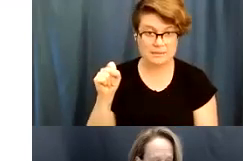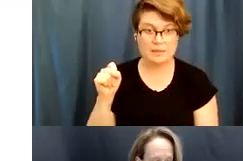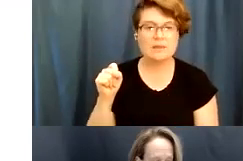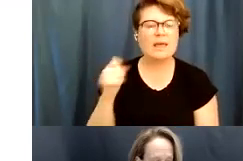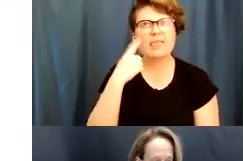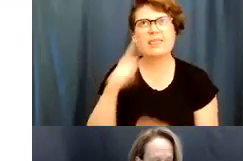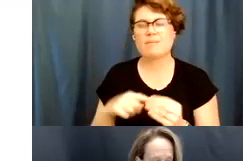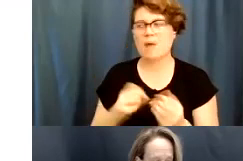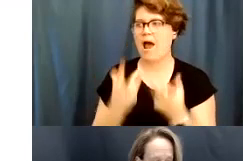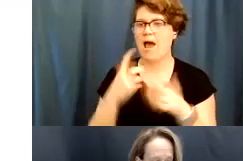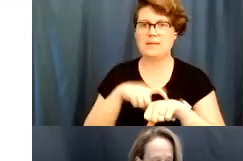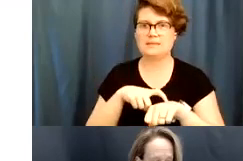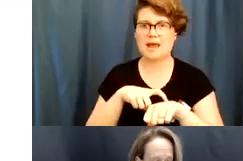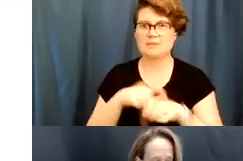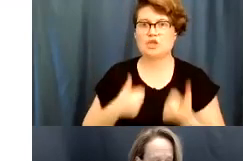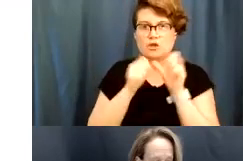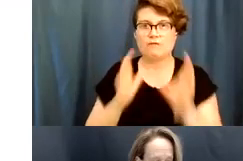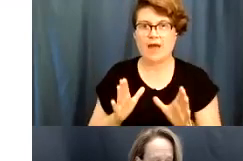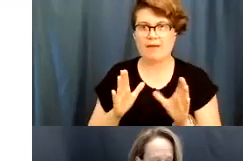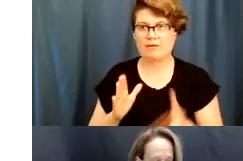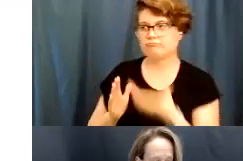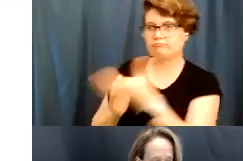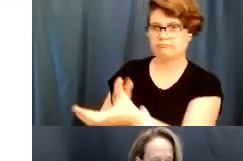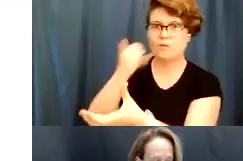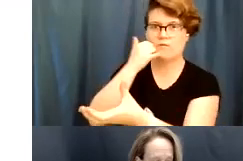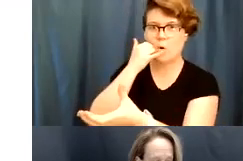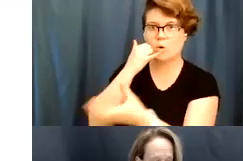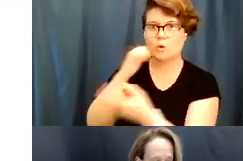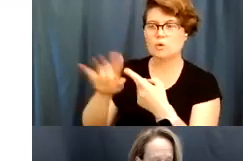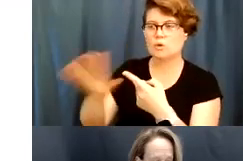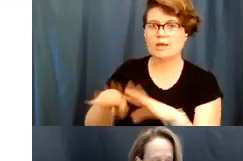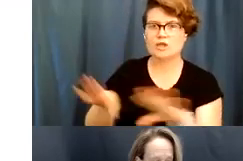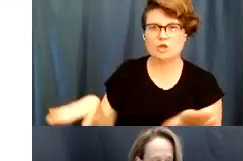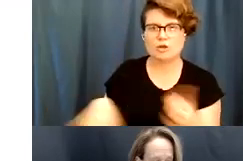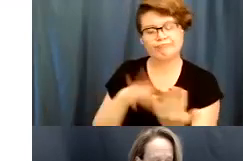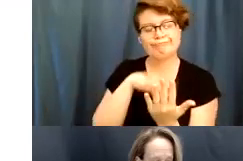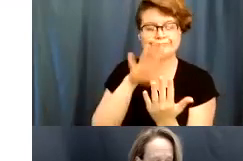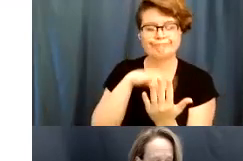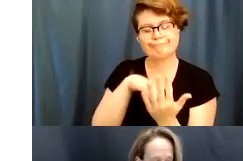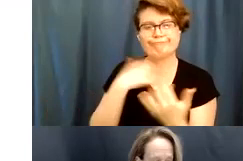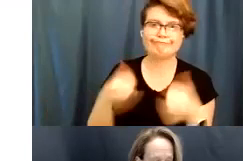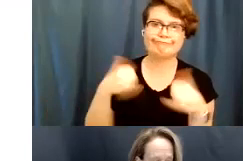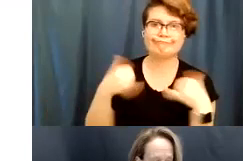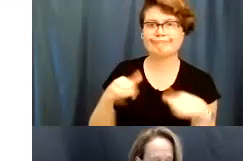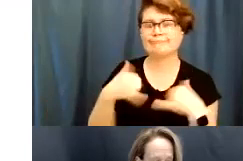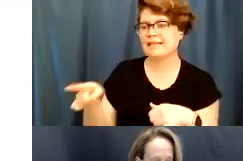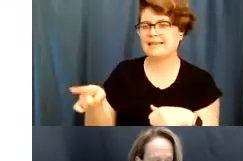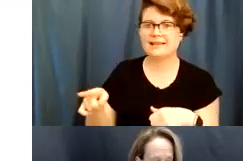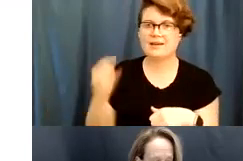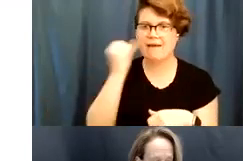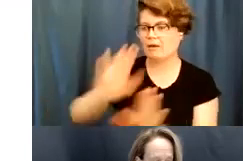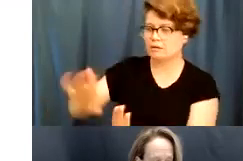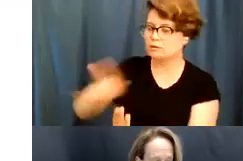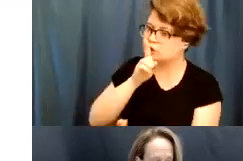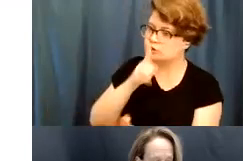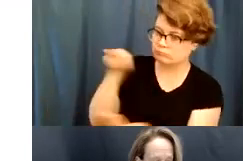many times a survivor hands the phone over to their kid to keep them entertained or